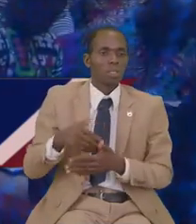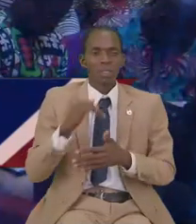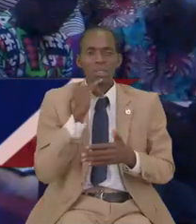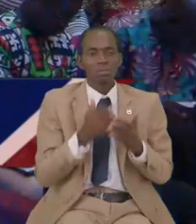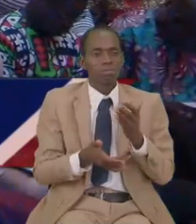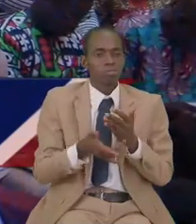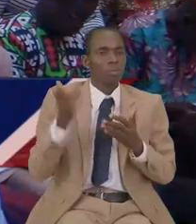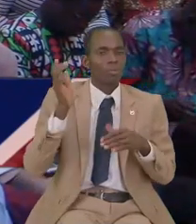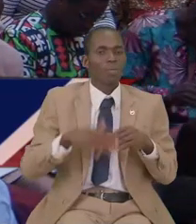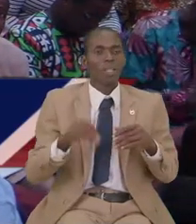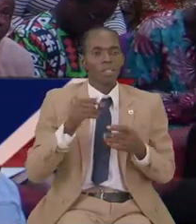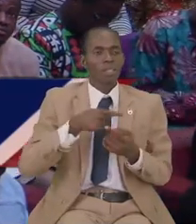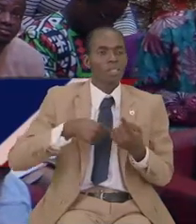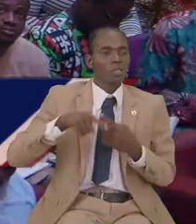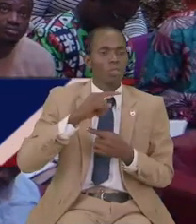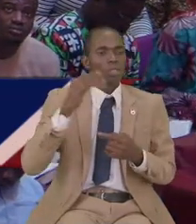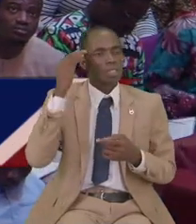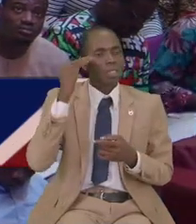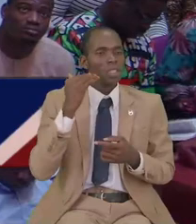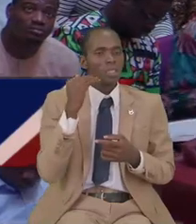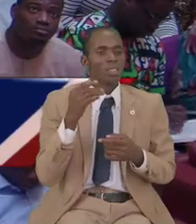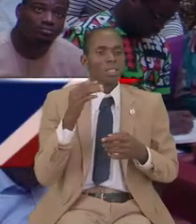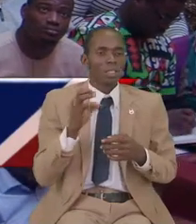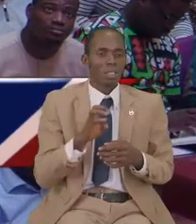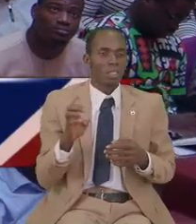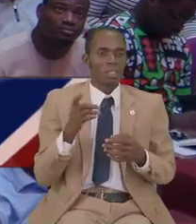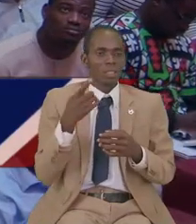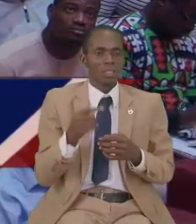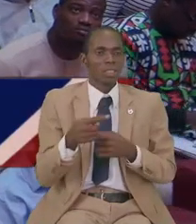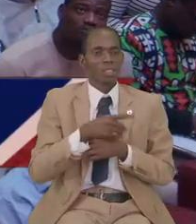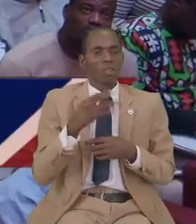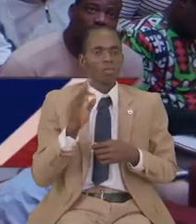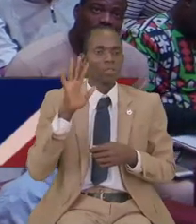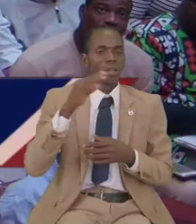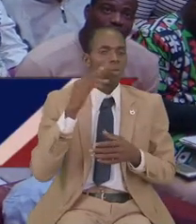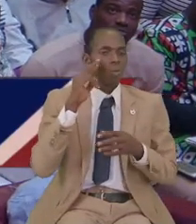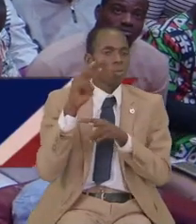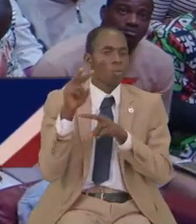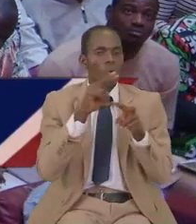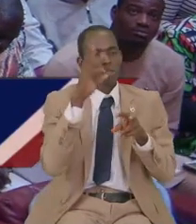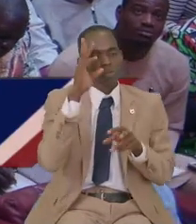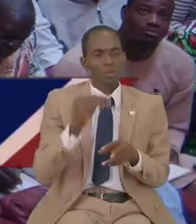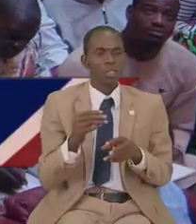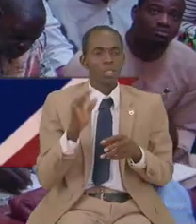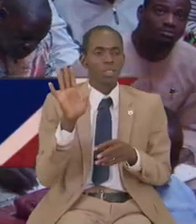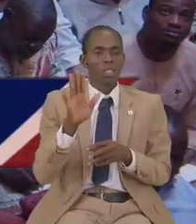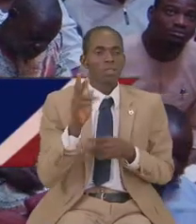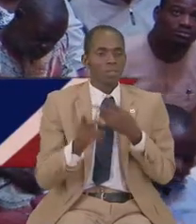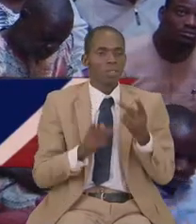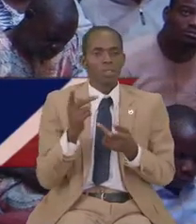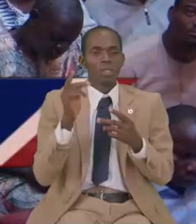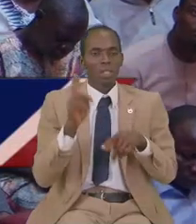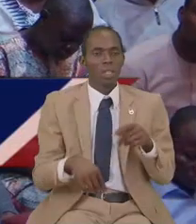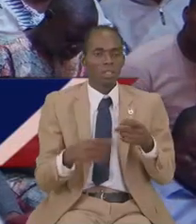The day of thy watchmen and thy visitation cometh. Now shall be their